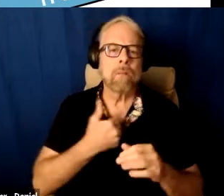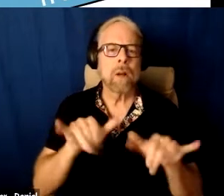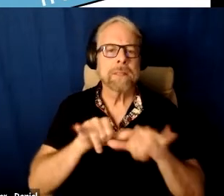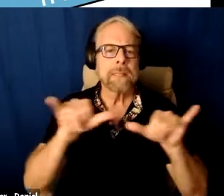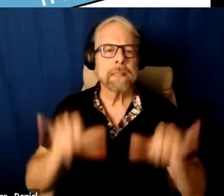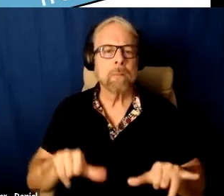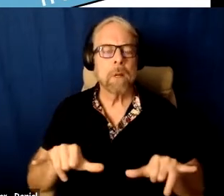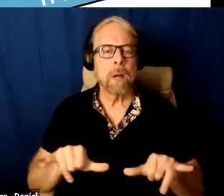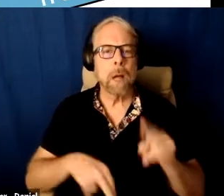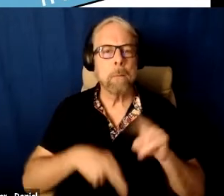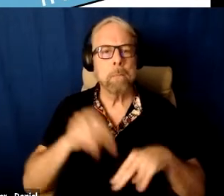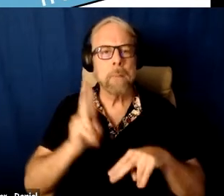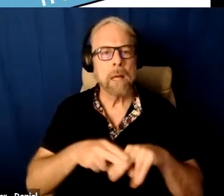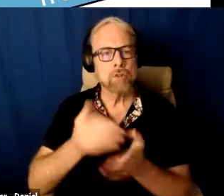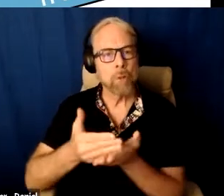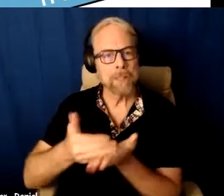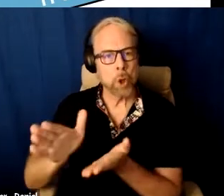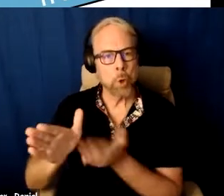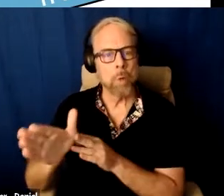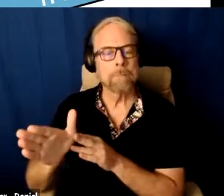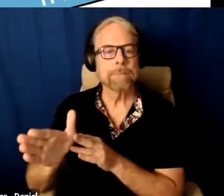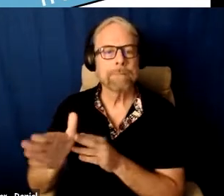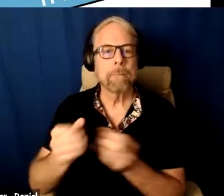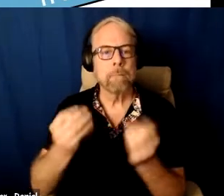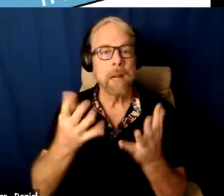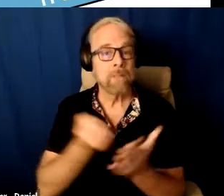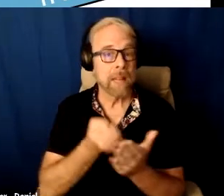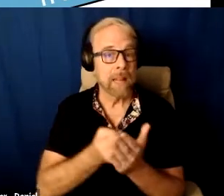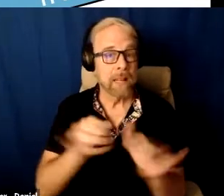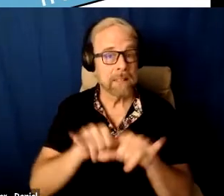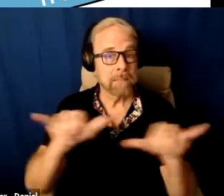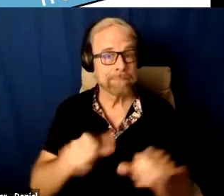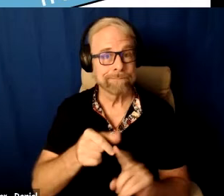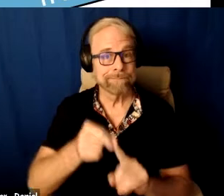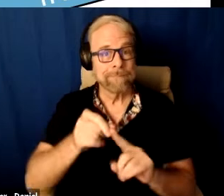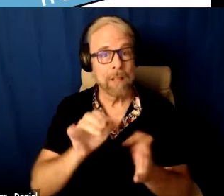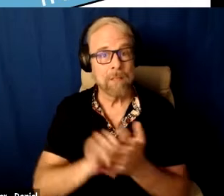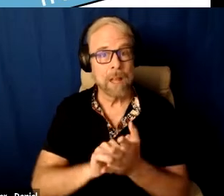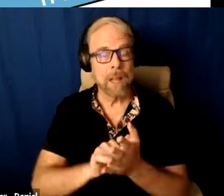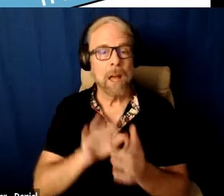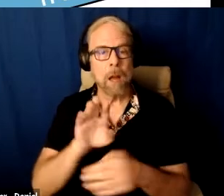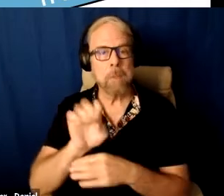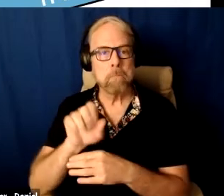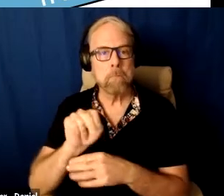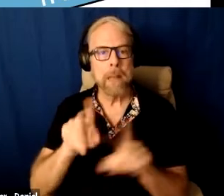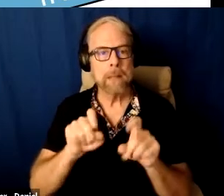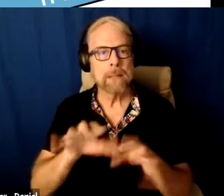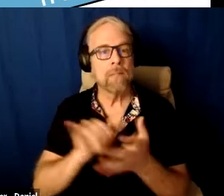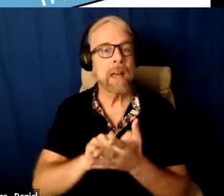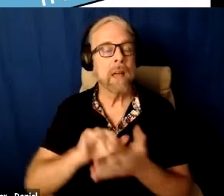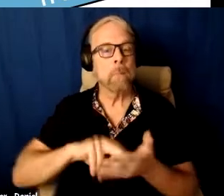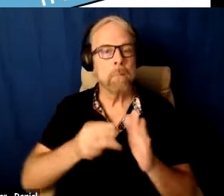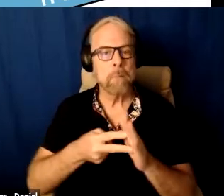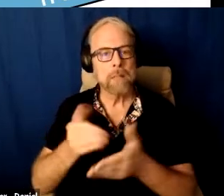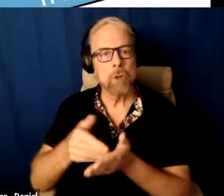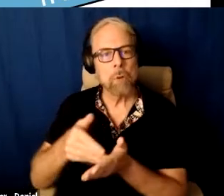are built to exclude, right? Many of our economic systems in particular that are means tested are meant to